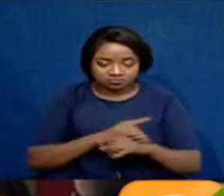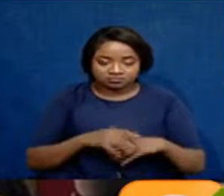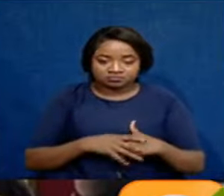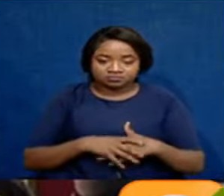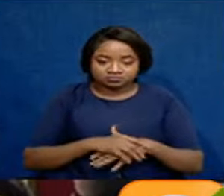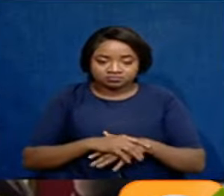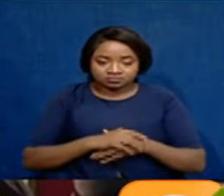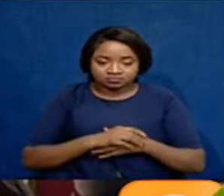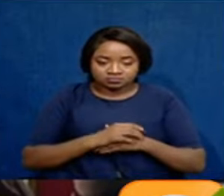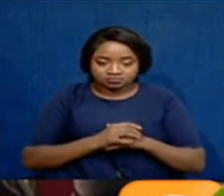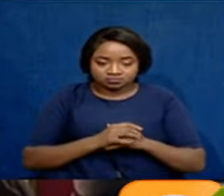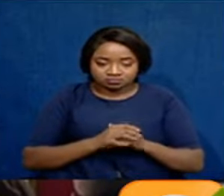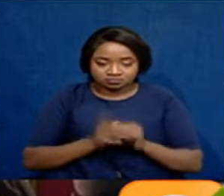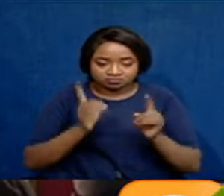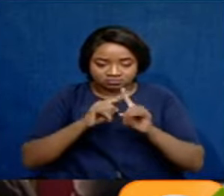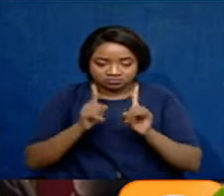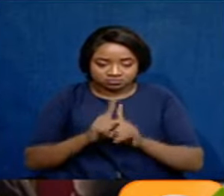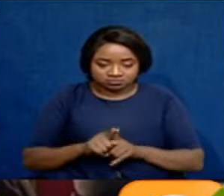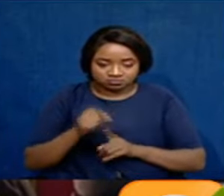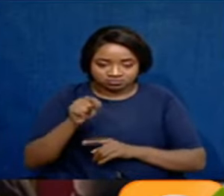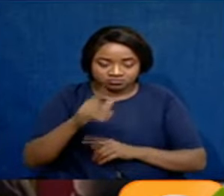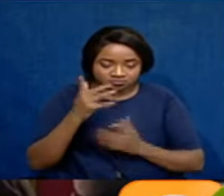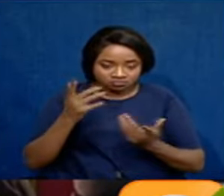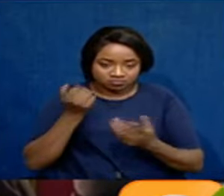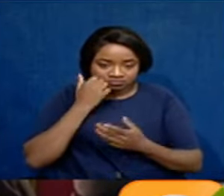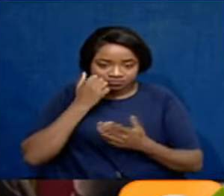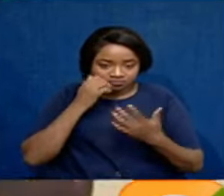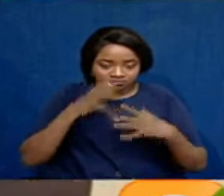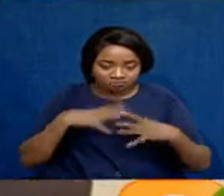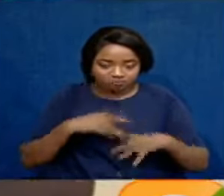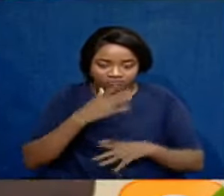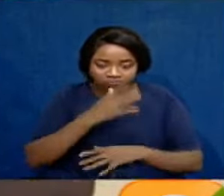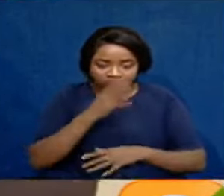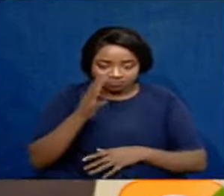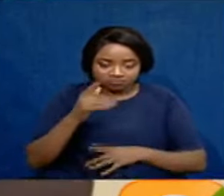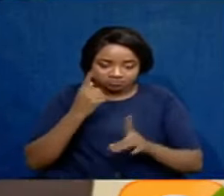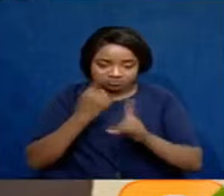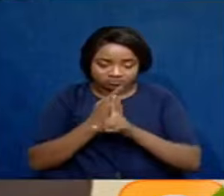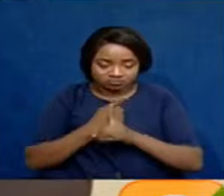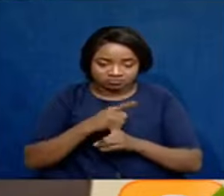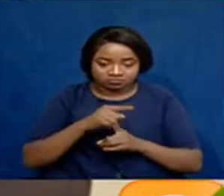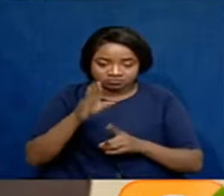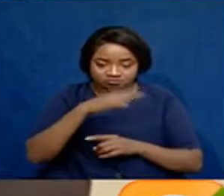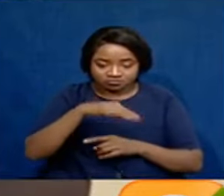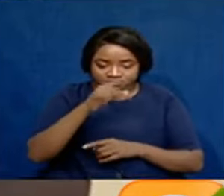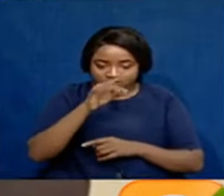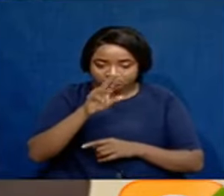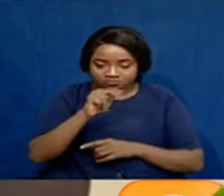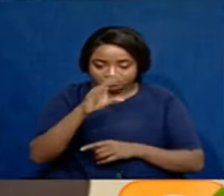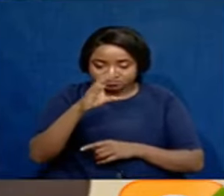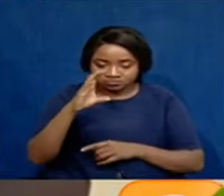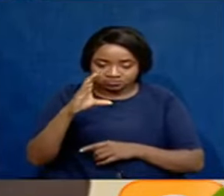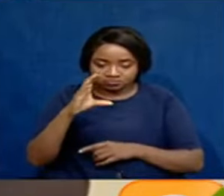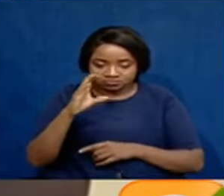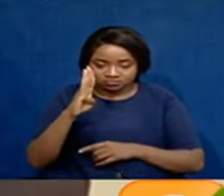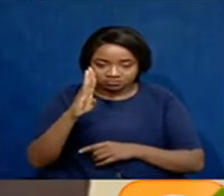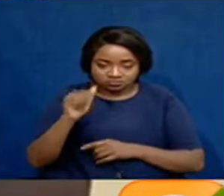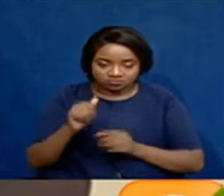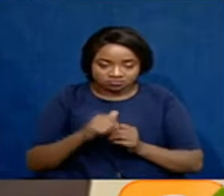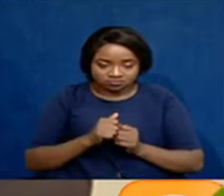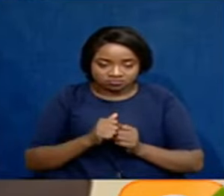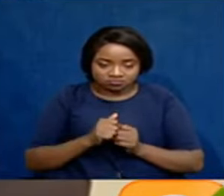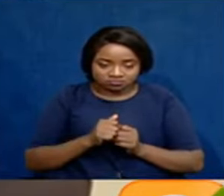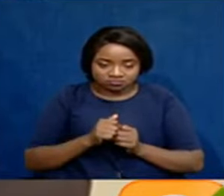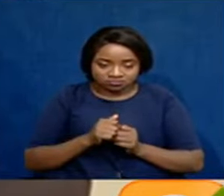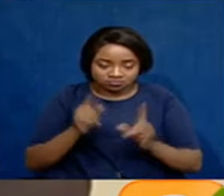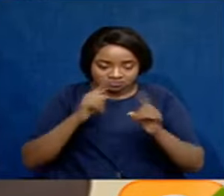And unfortunately, the patients on oncology treatment and the non-communicable diseases, the NCDs, have been on the receiving end. So